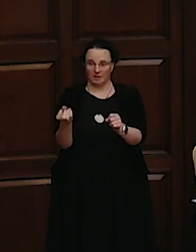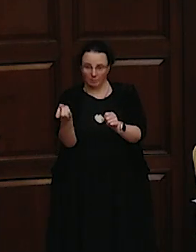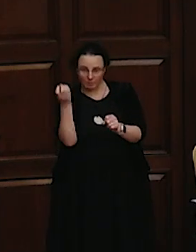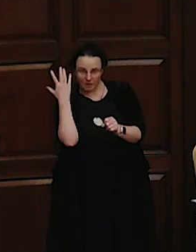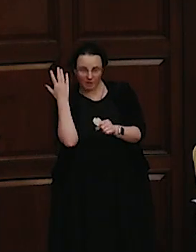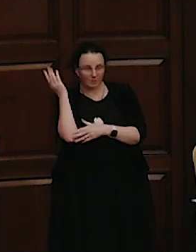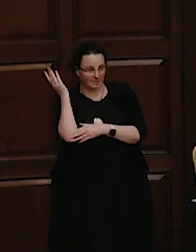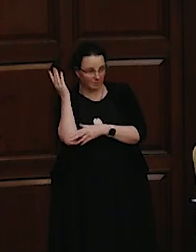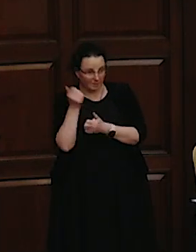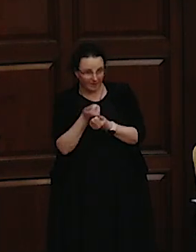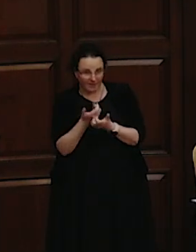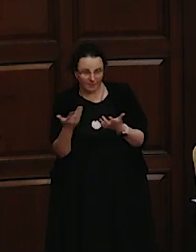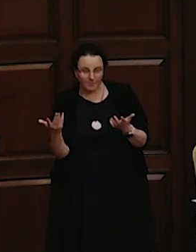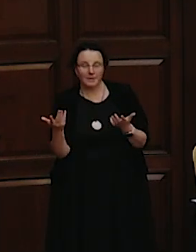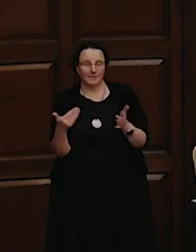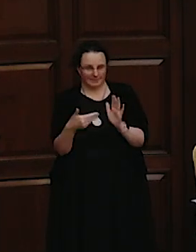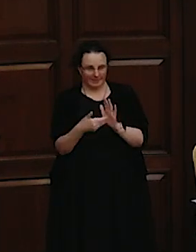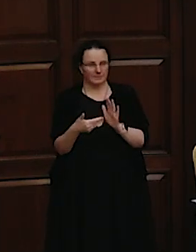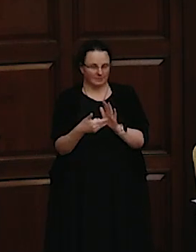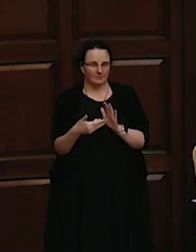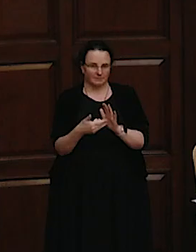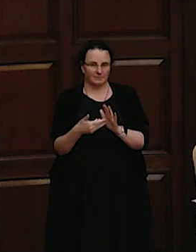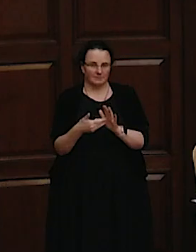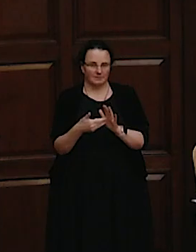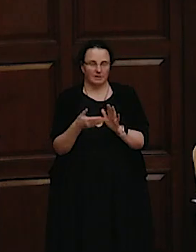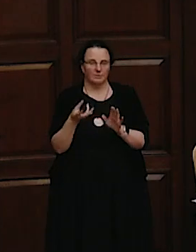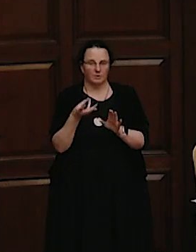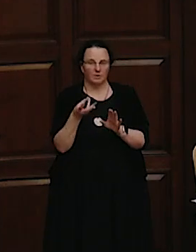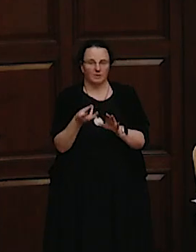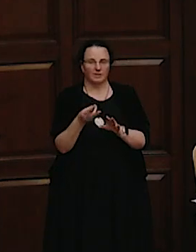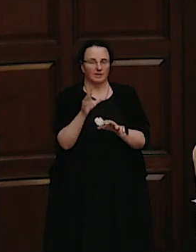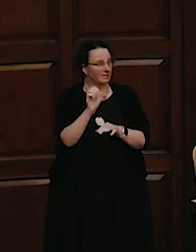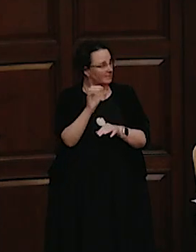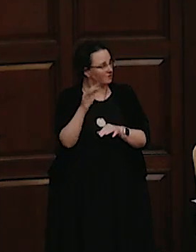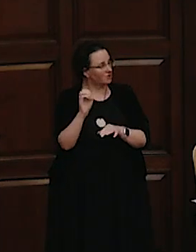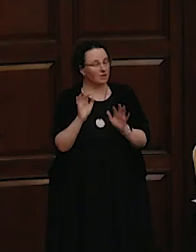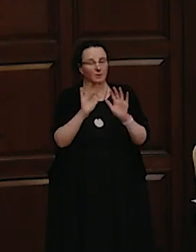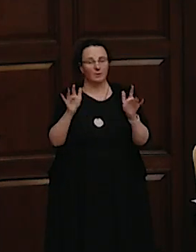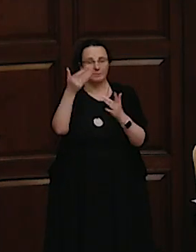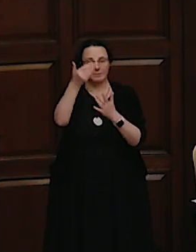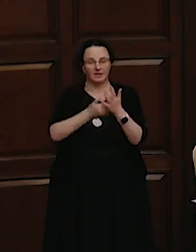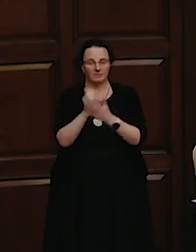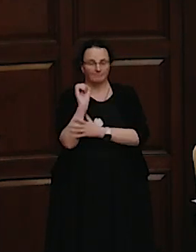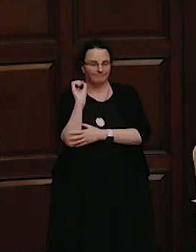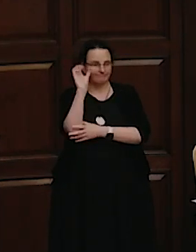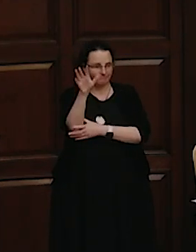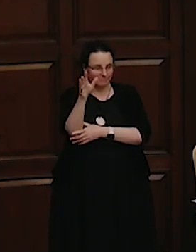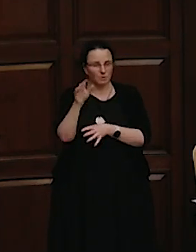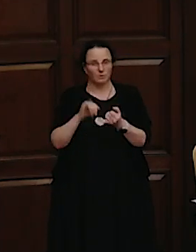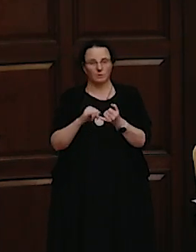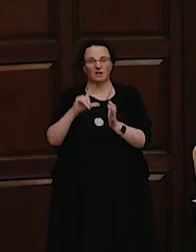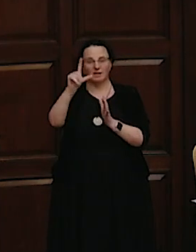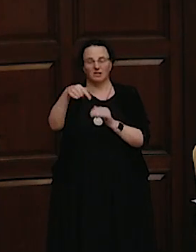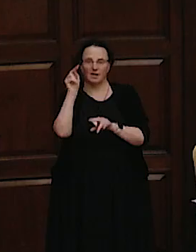be made available? And they will be put on the SYNERG-IE webpage for people who want to review them at a